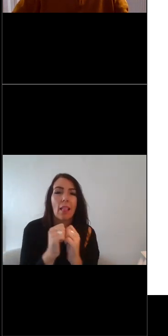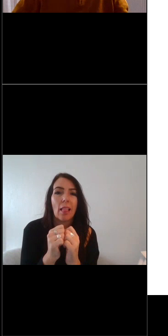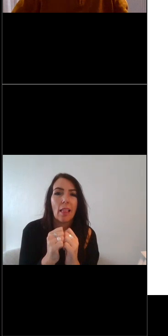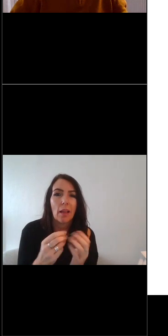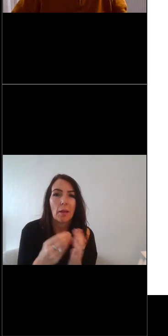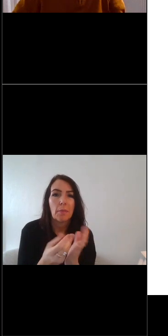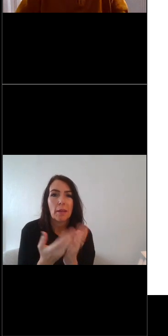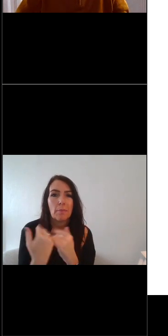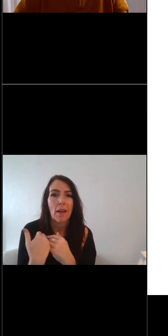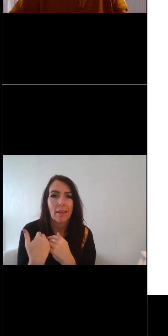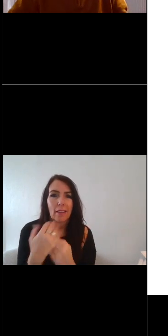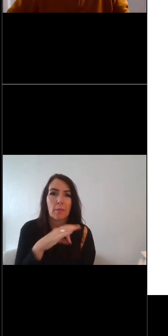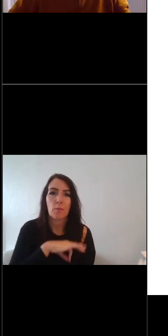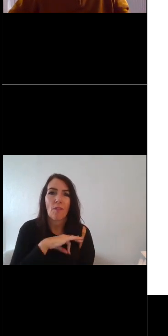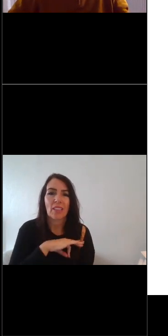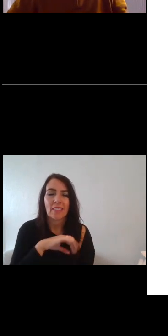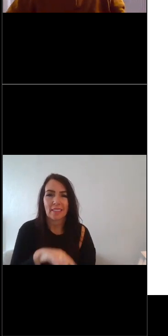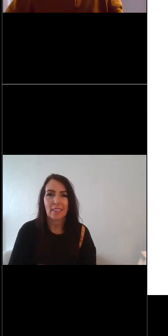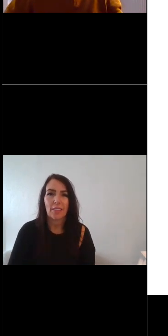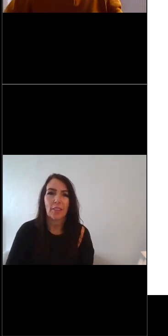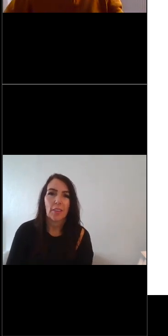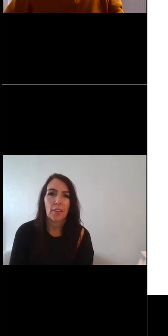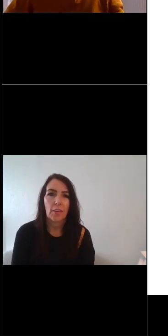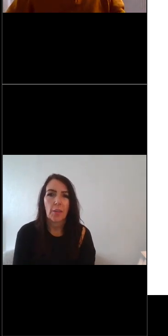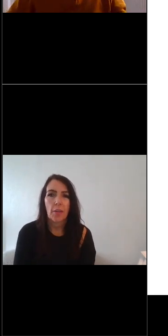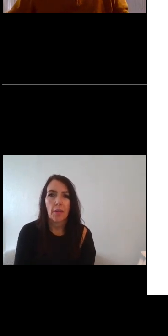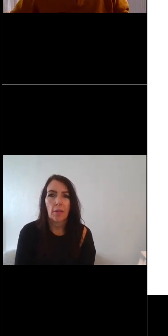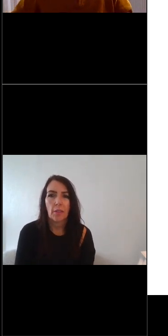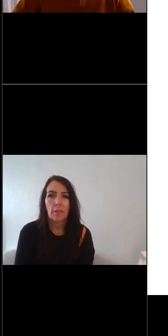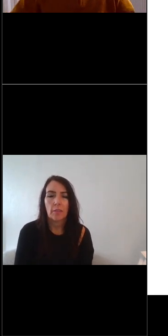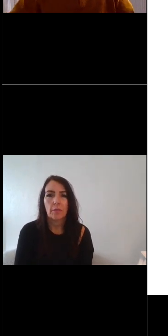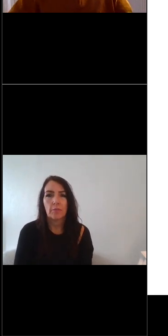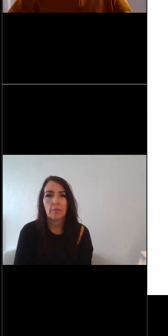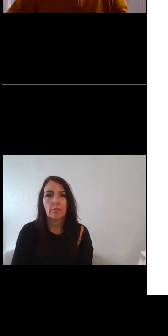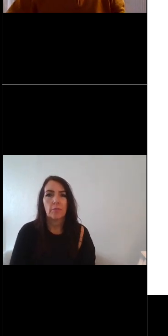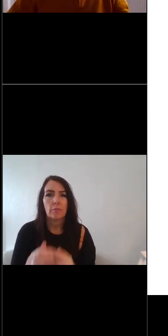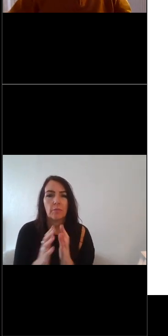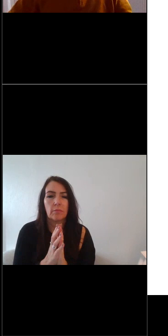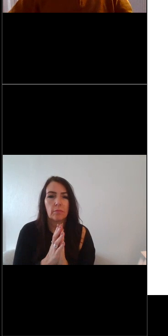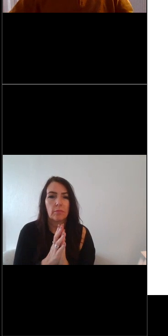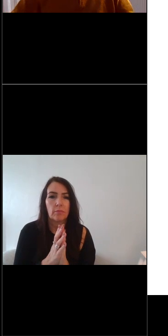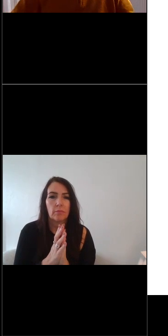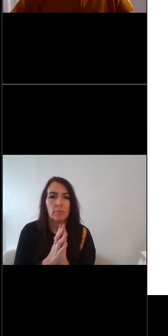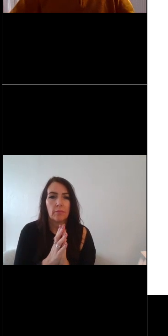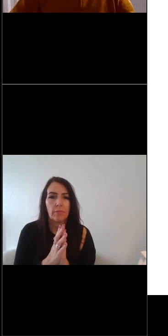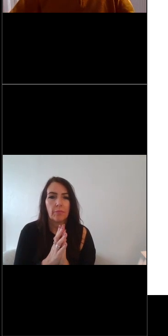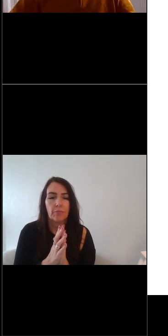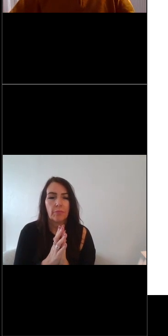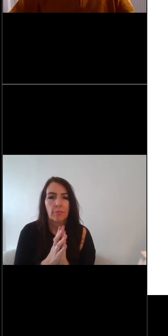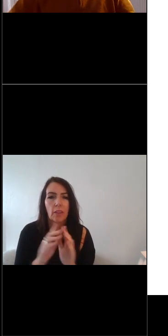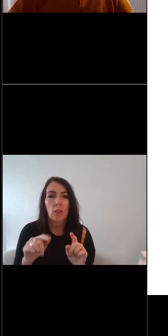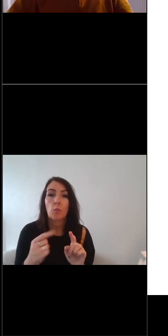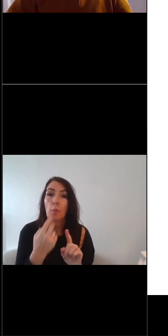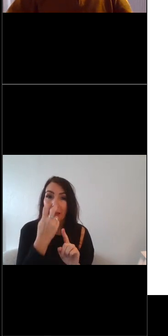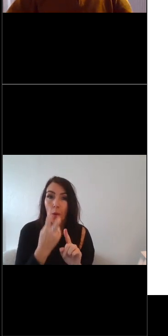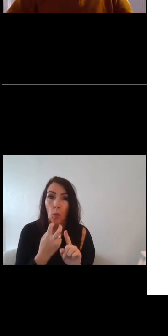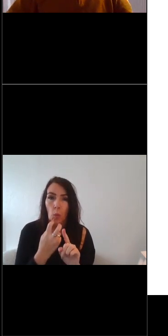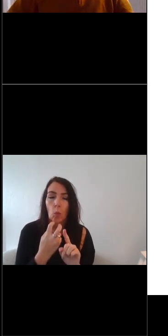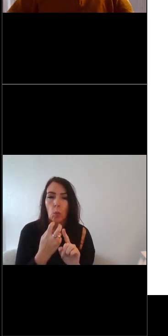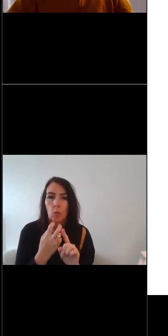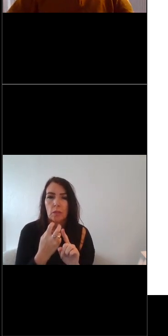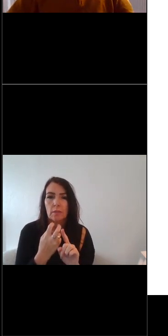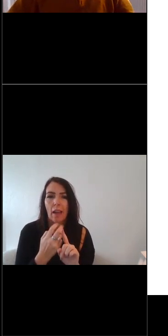of profit in the end. There will be old and high emitting vehicles on those fleets.